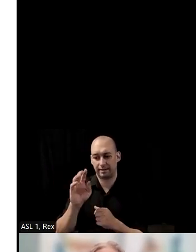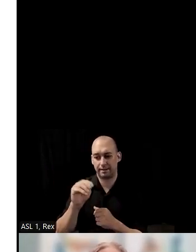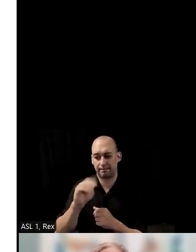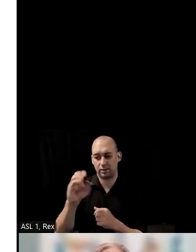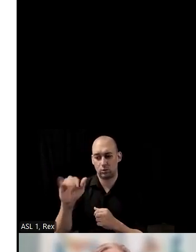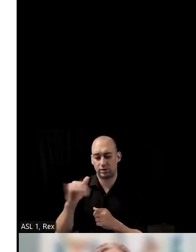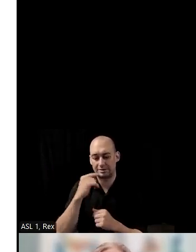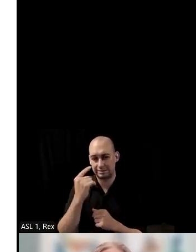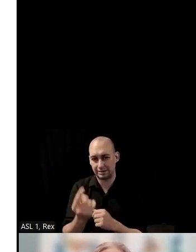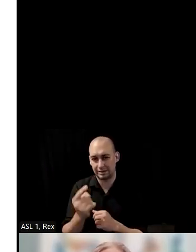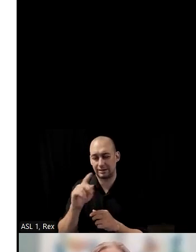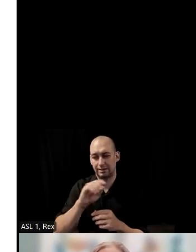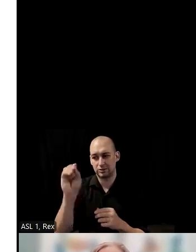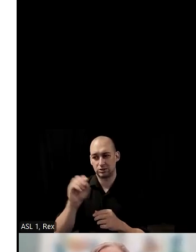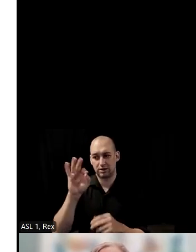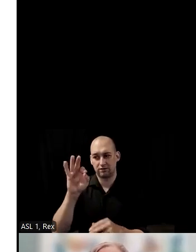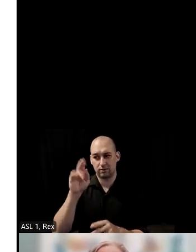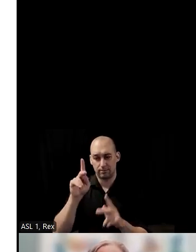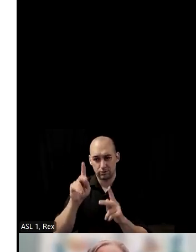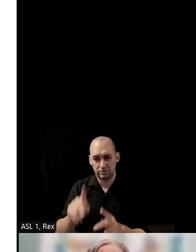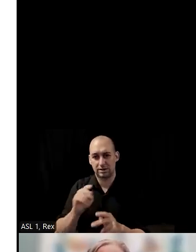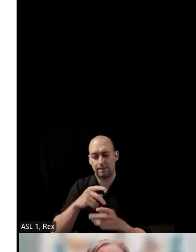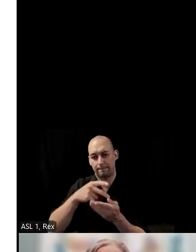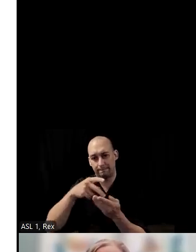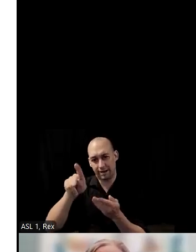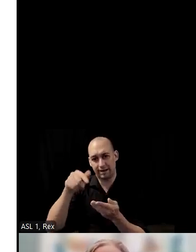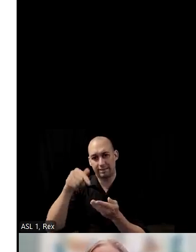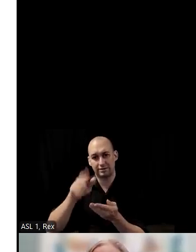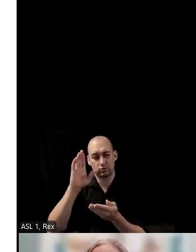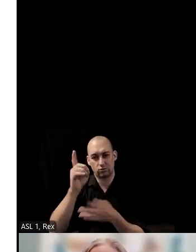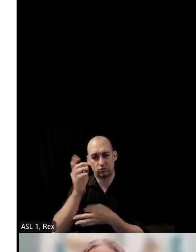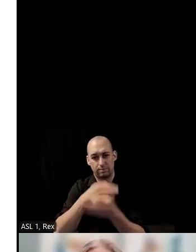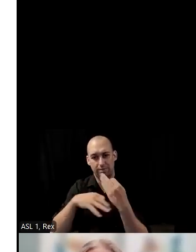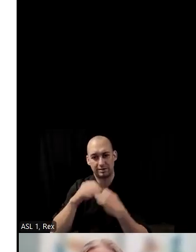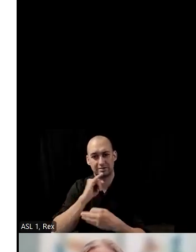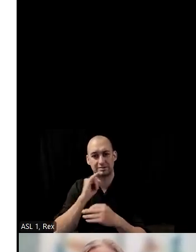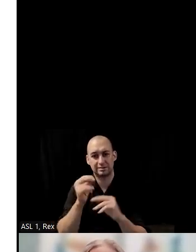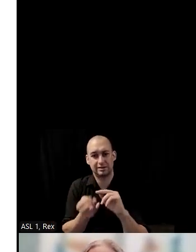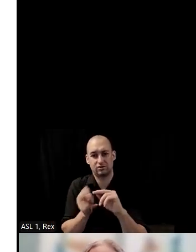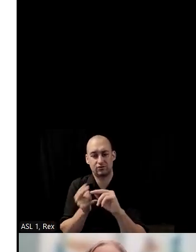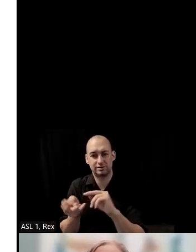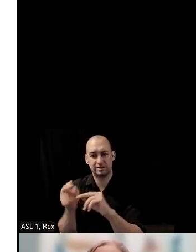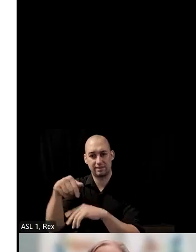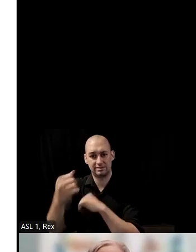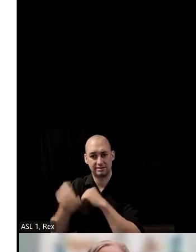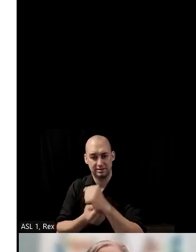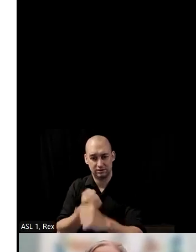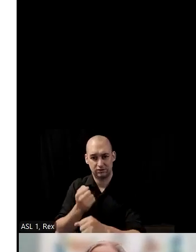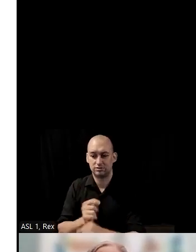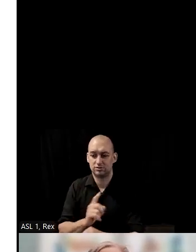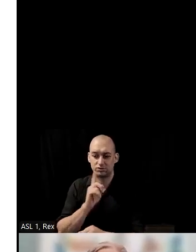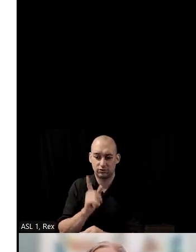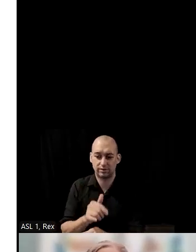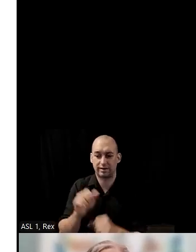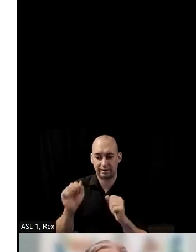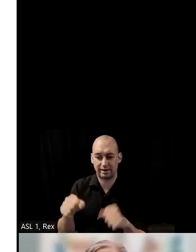the percentage of someone's pay that this would replace is actually increasing this year. So it's just really could